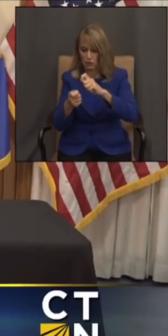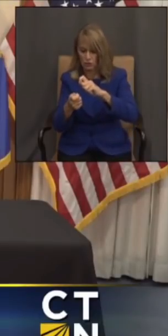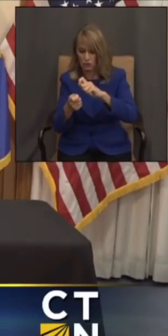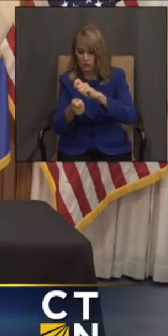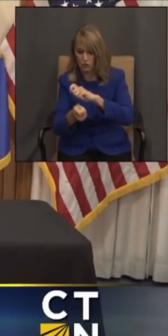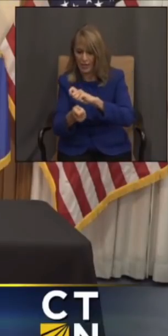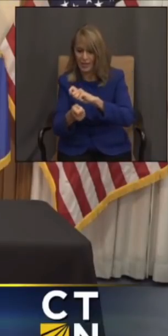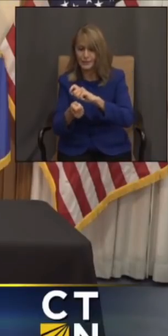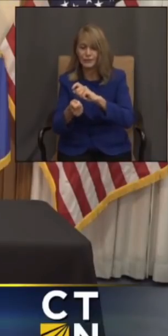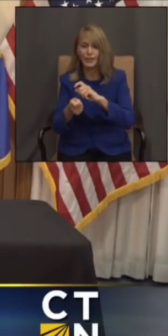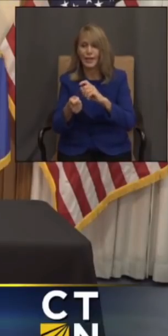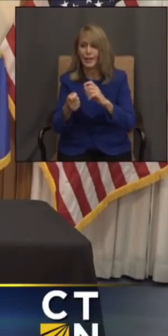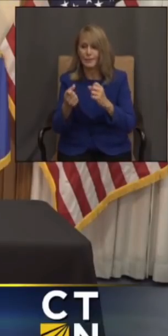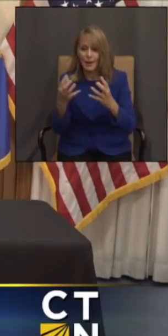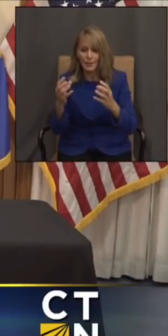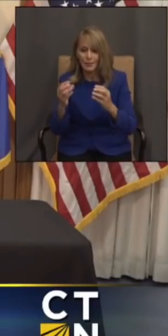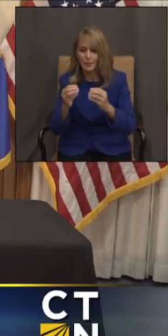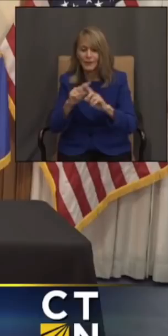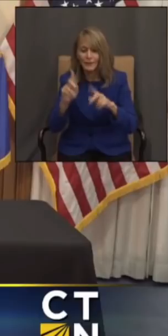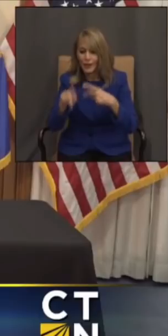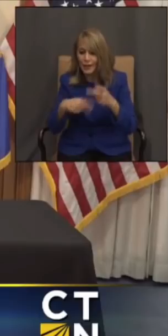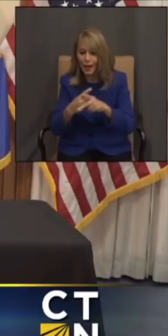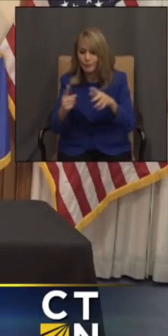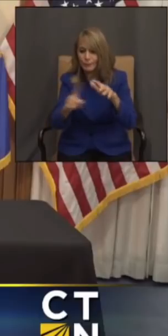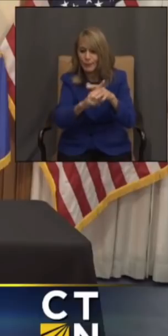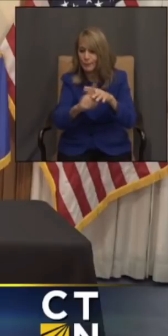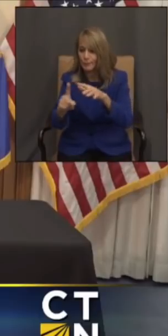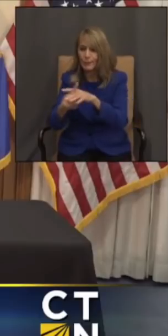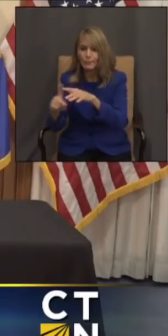of the B117 variant.